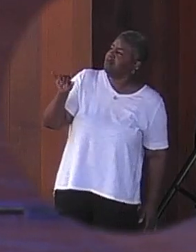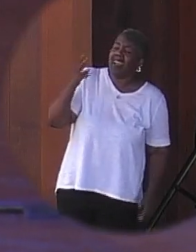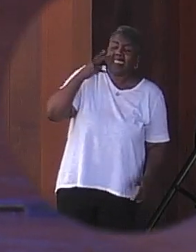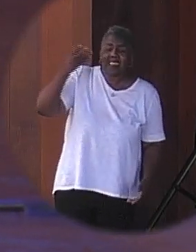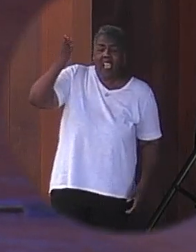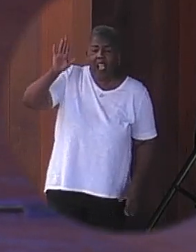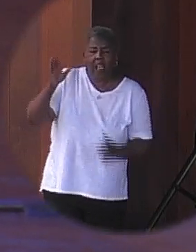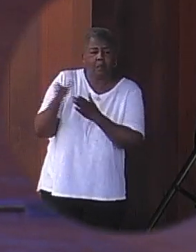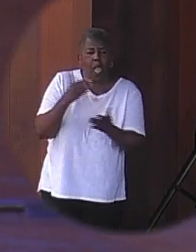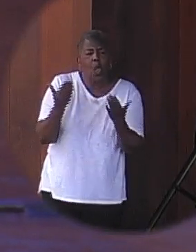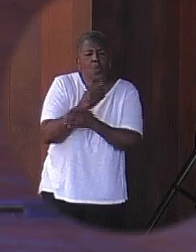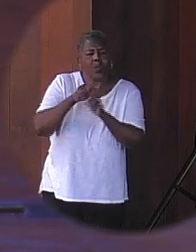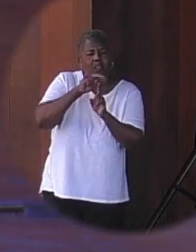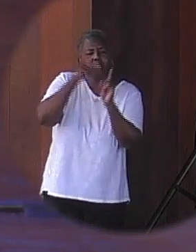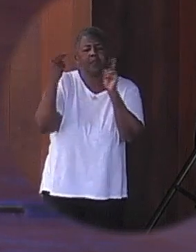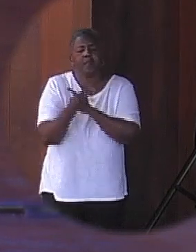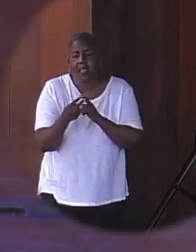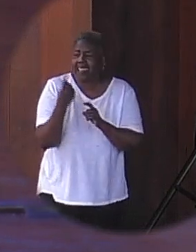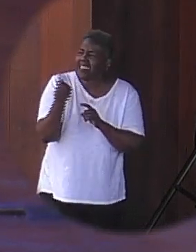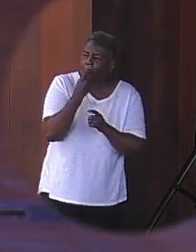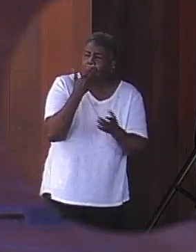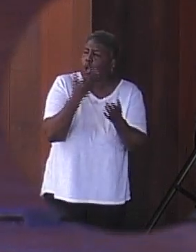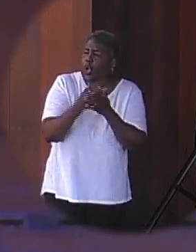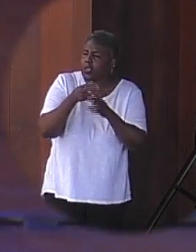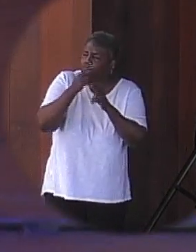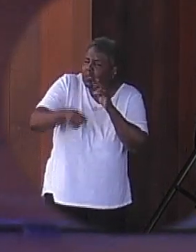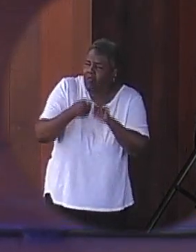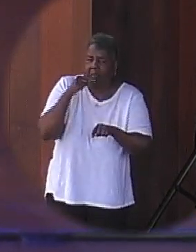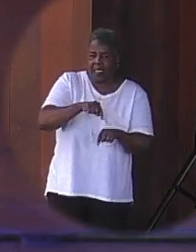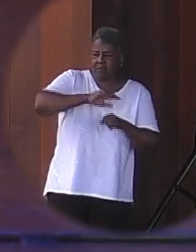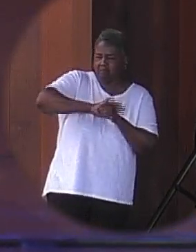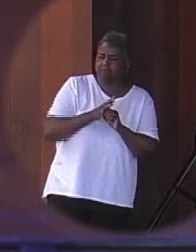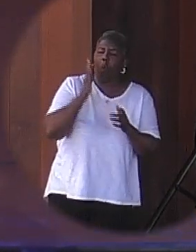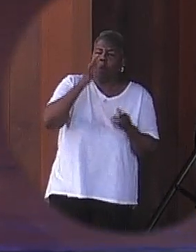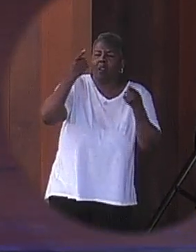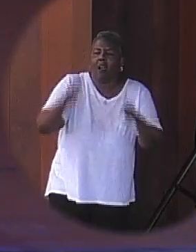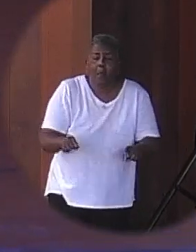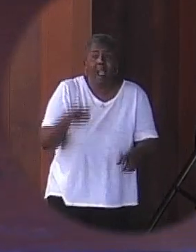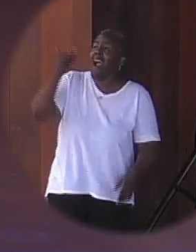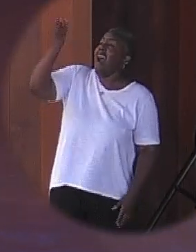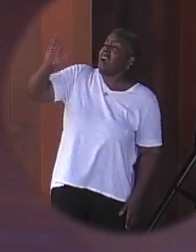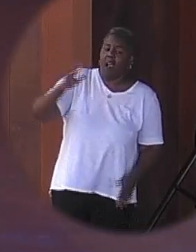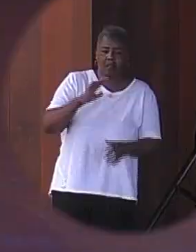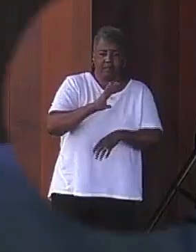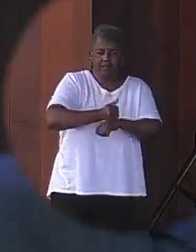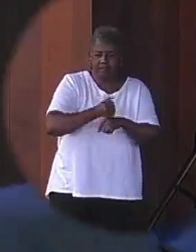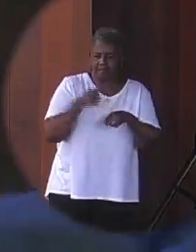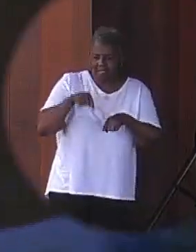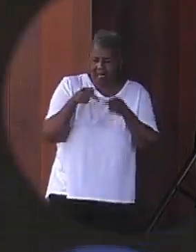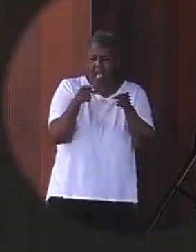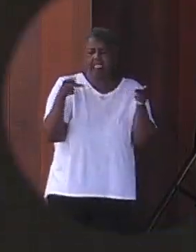new ways. Something good is coming out of this pandemic. God is putting us in a